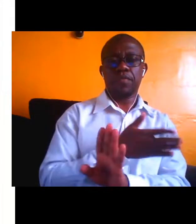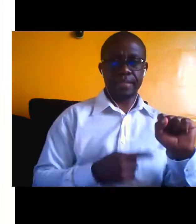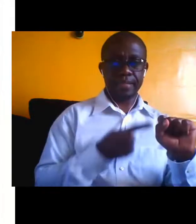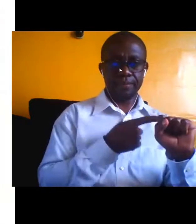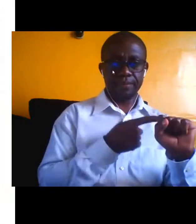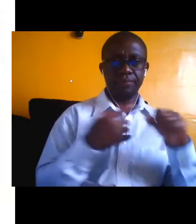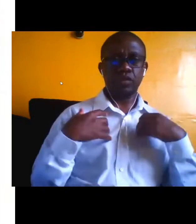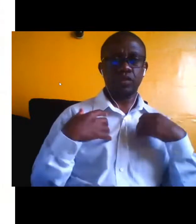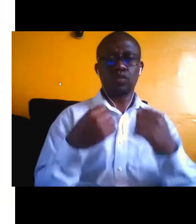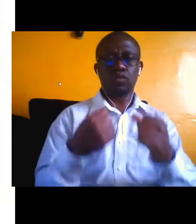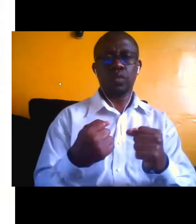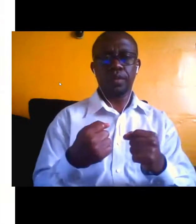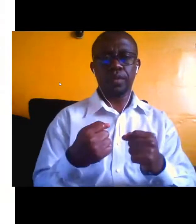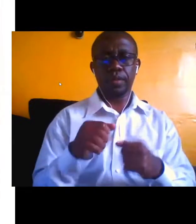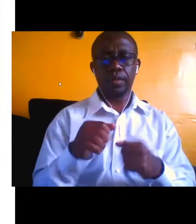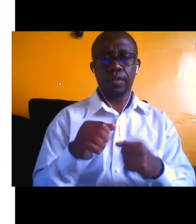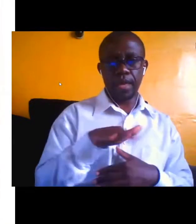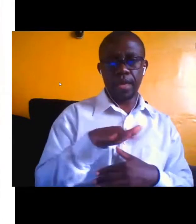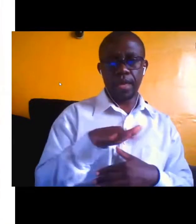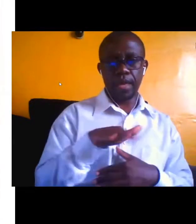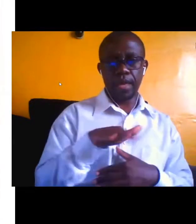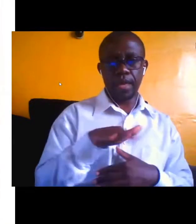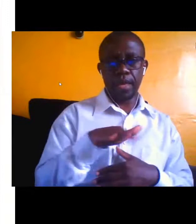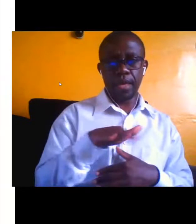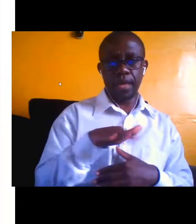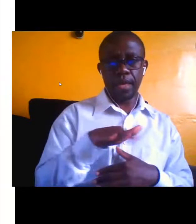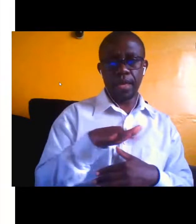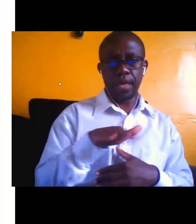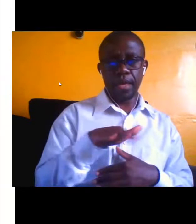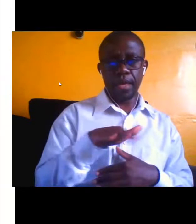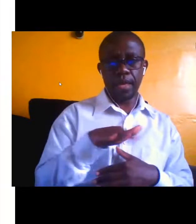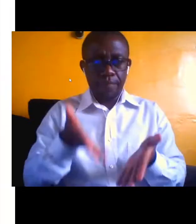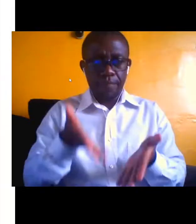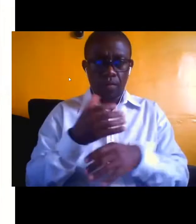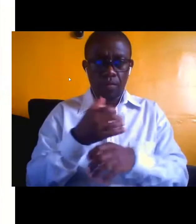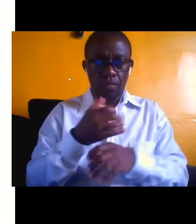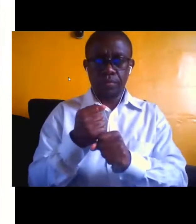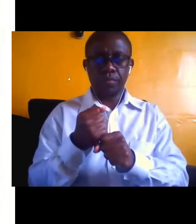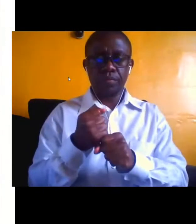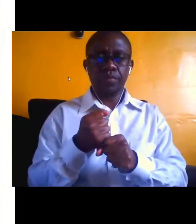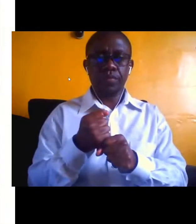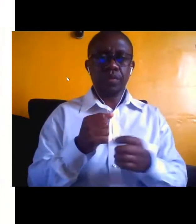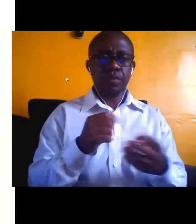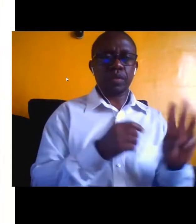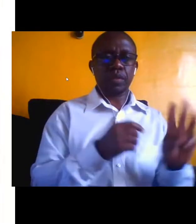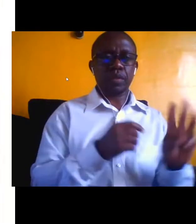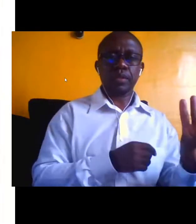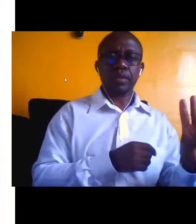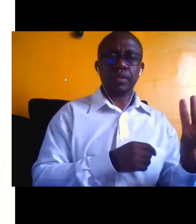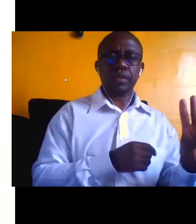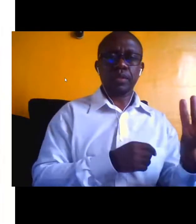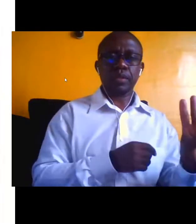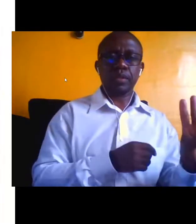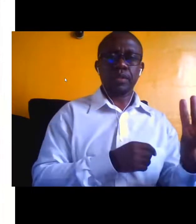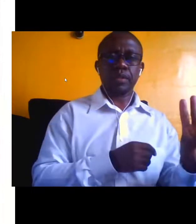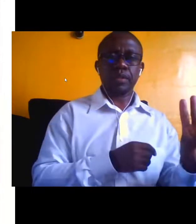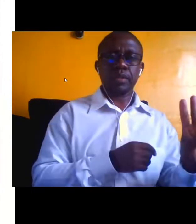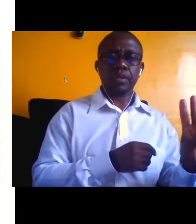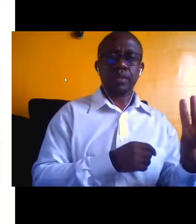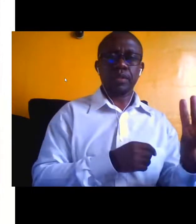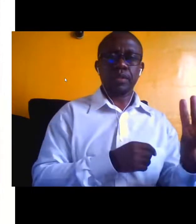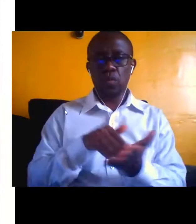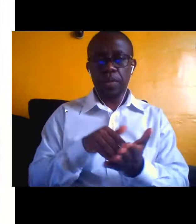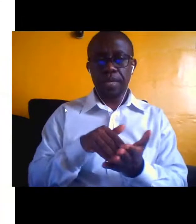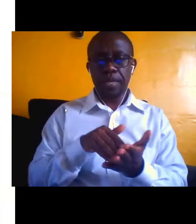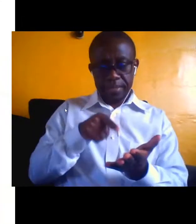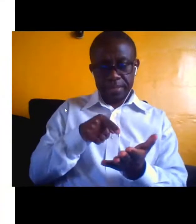to list the strength that we have within as the organization, and weakness are those things that can make us fail to do what